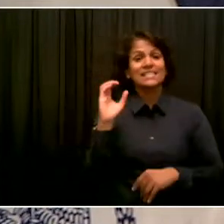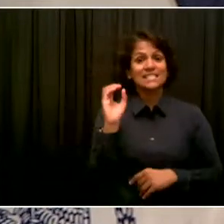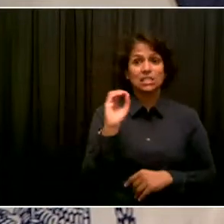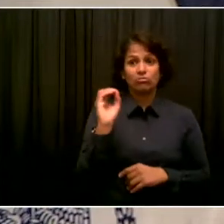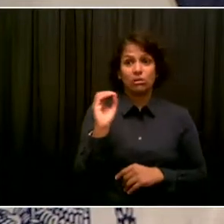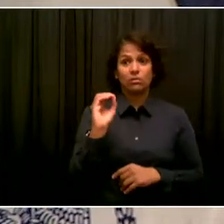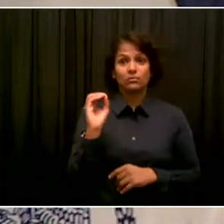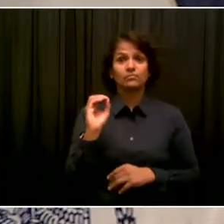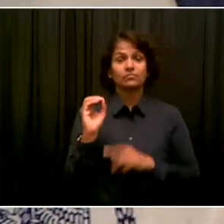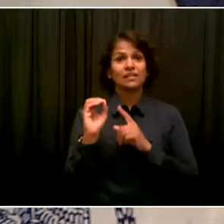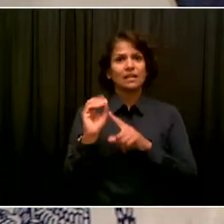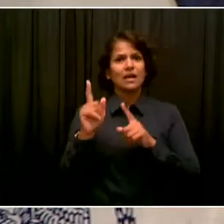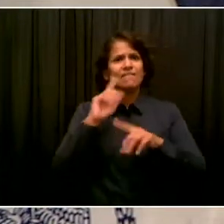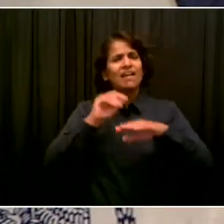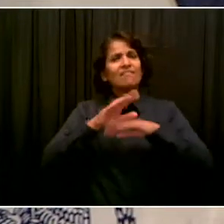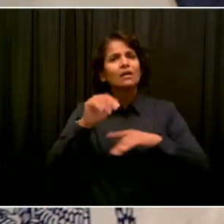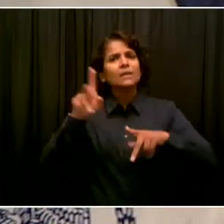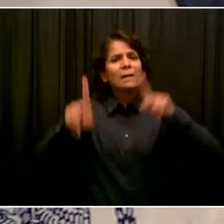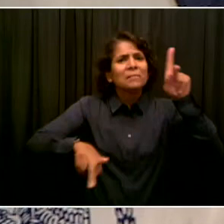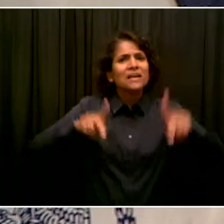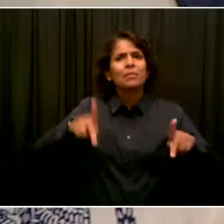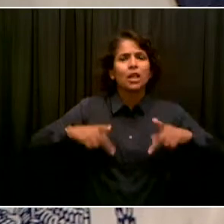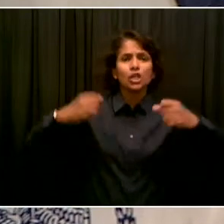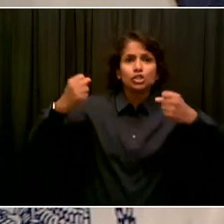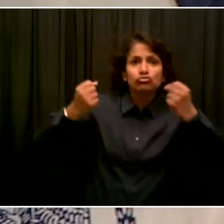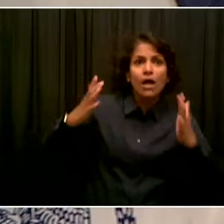drivers, and we need to do a lot more to build upon it.